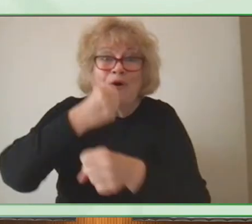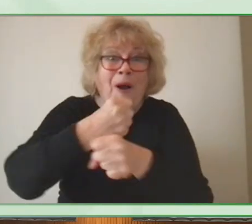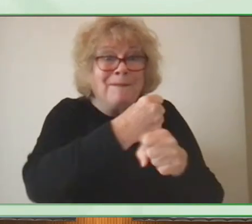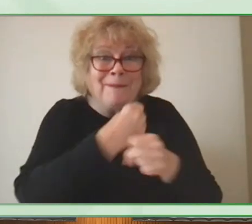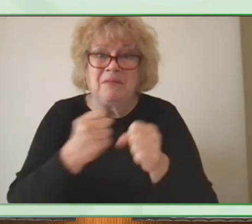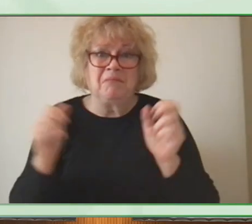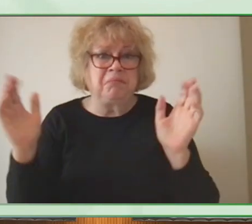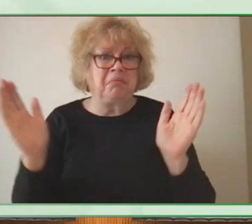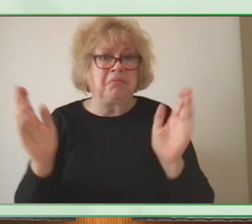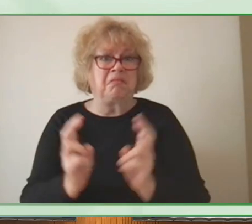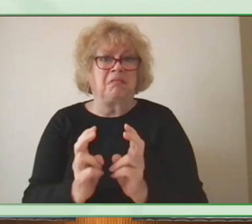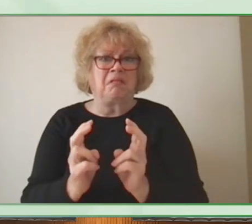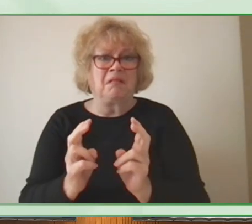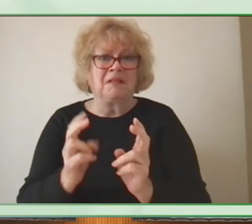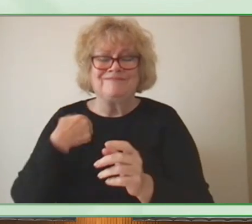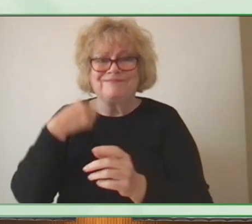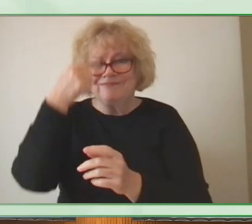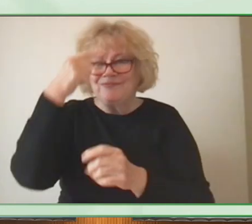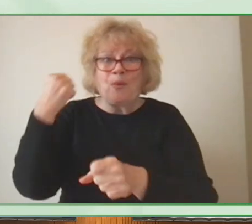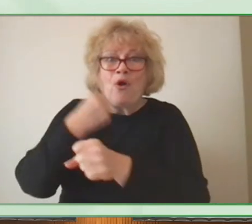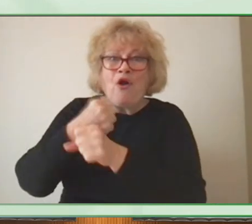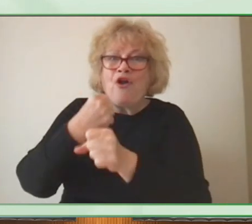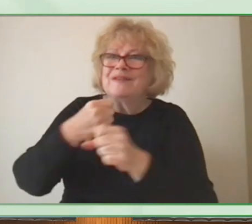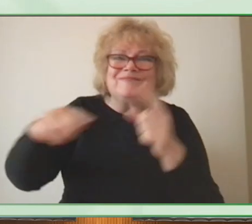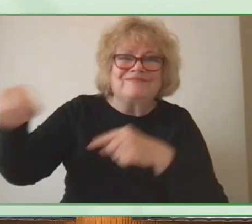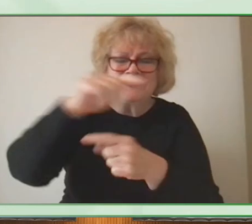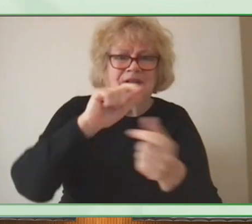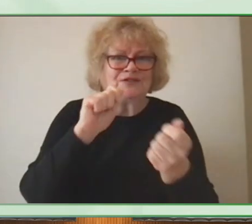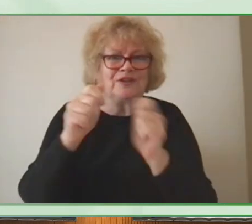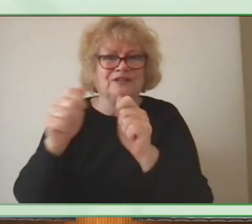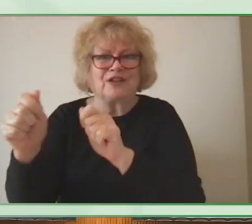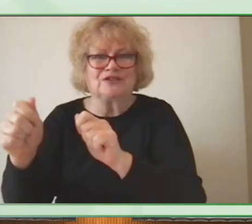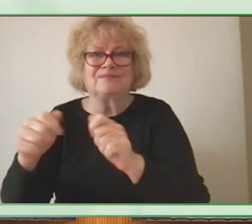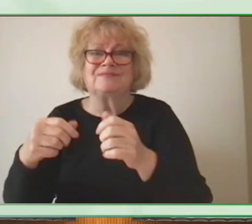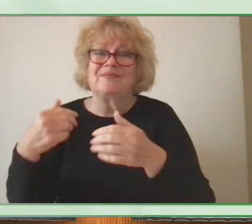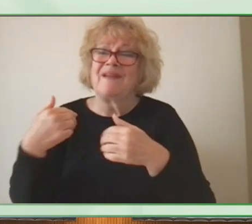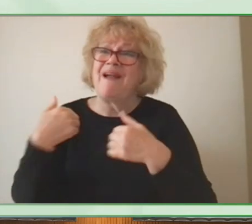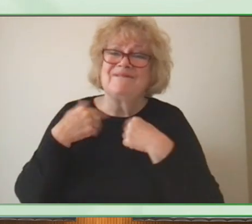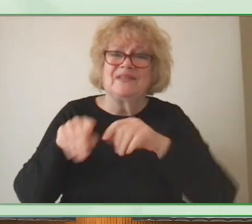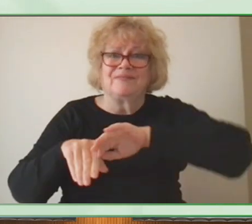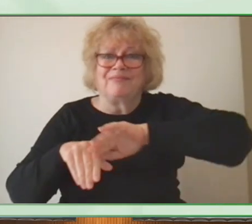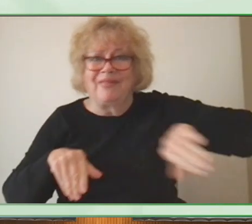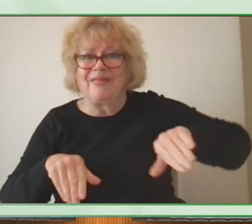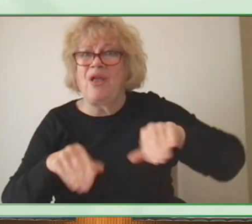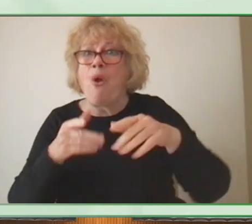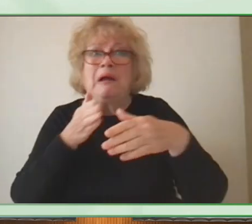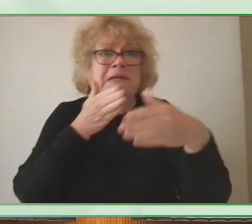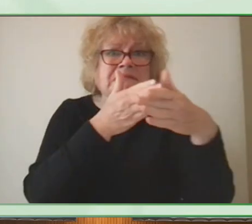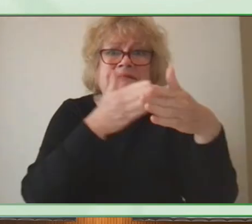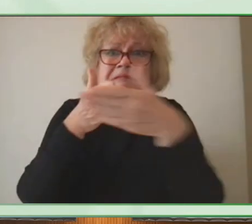businesses, companies are suffering each day. So the